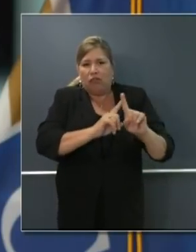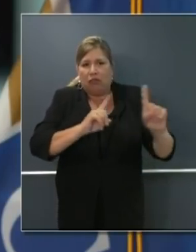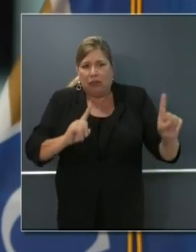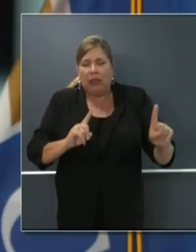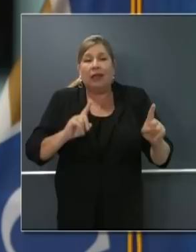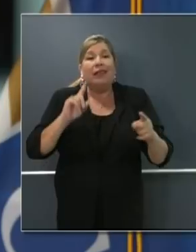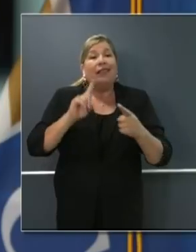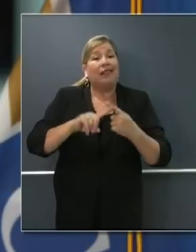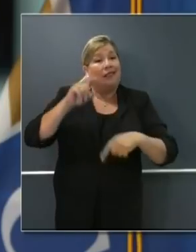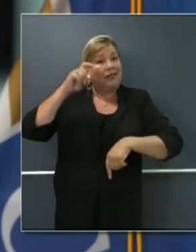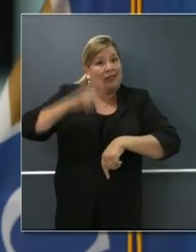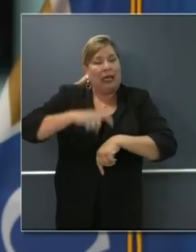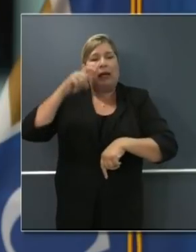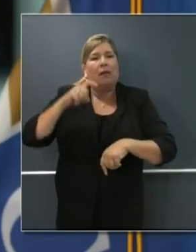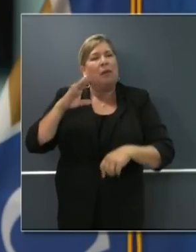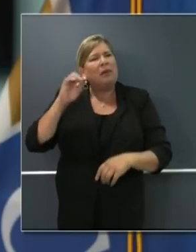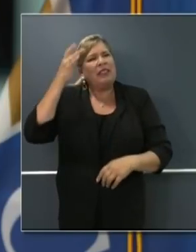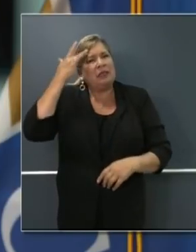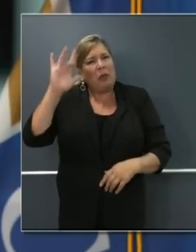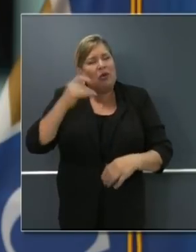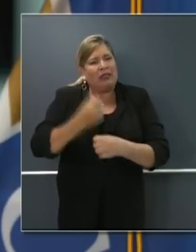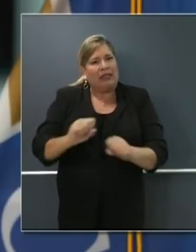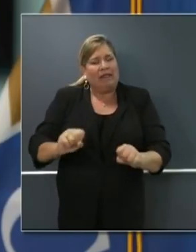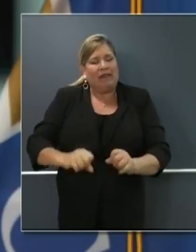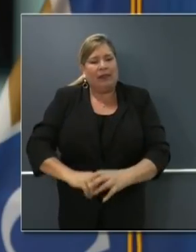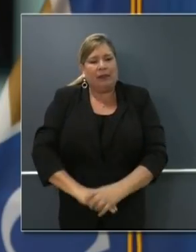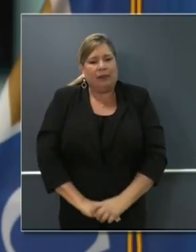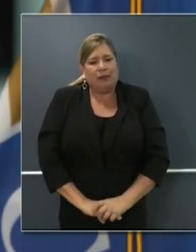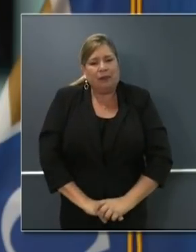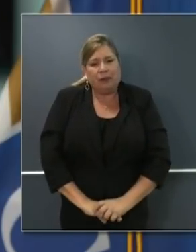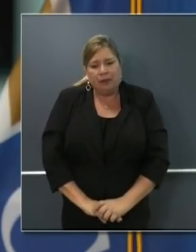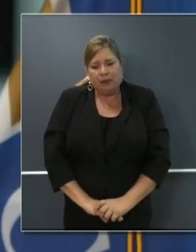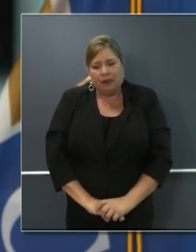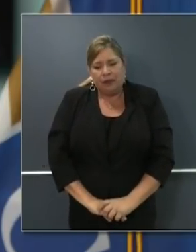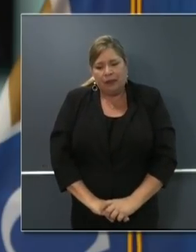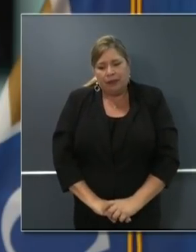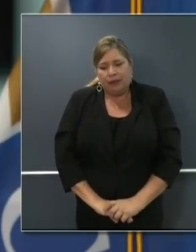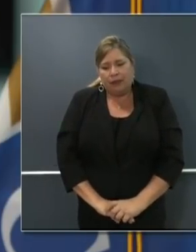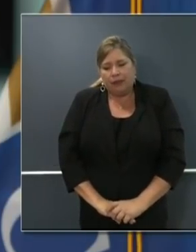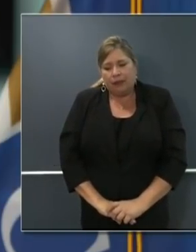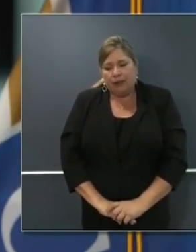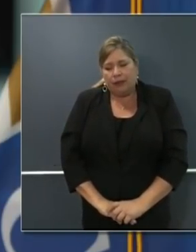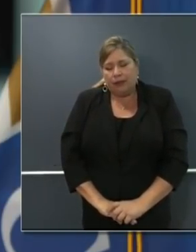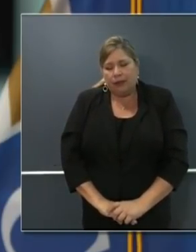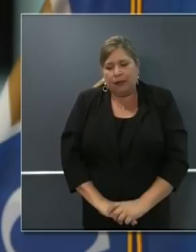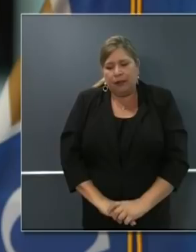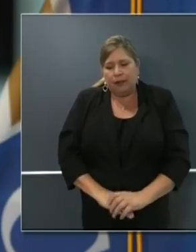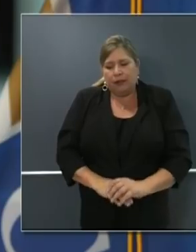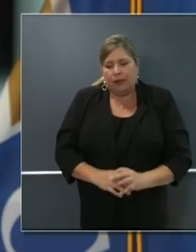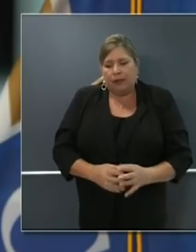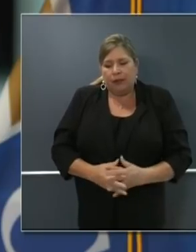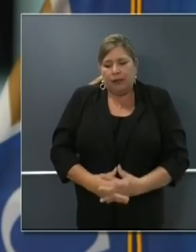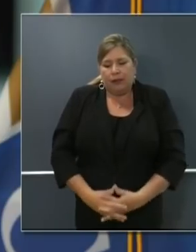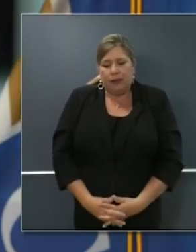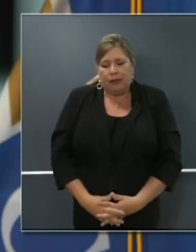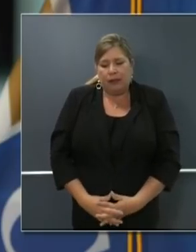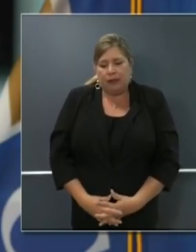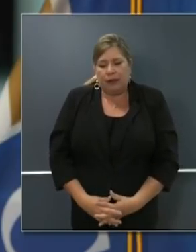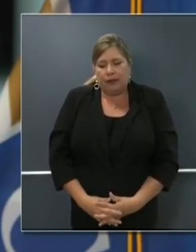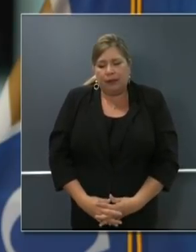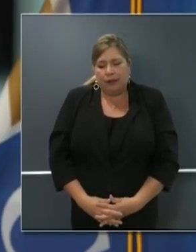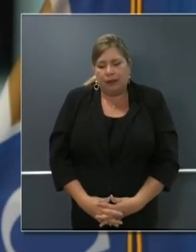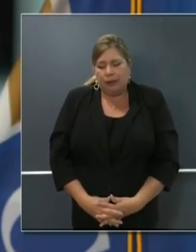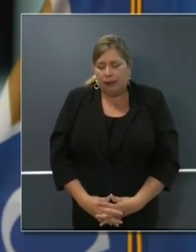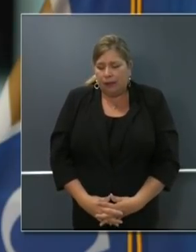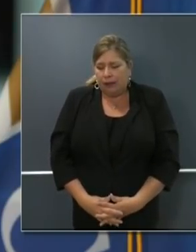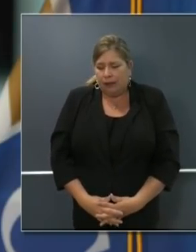Jonathan Vigliotti, CBS News. Hi, Governor. Some states are giving immunity to nursing homes. In California,